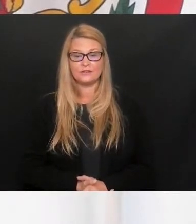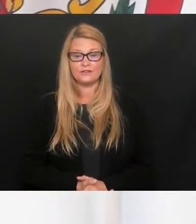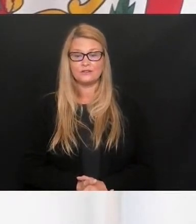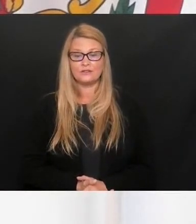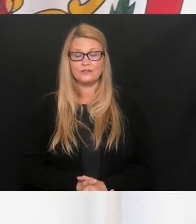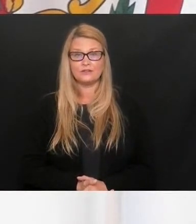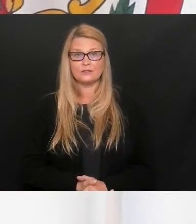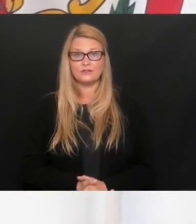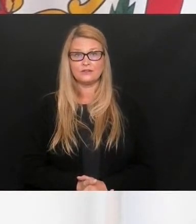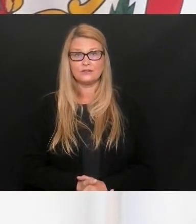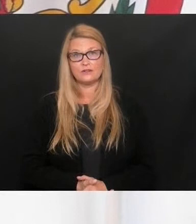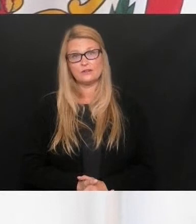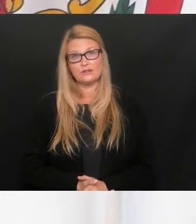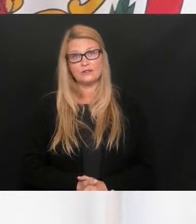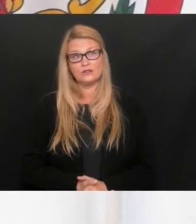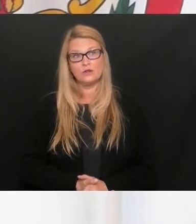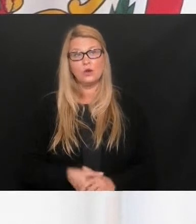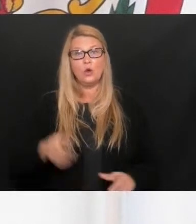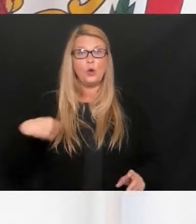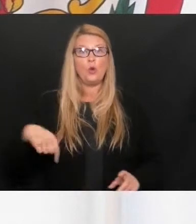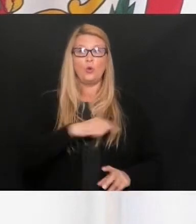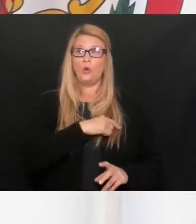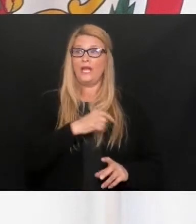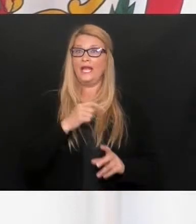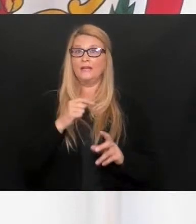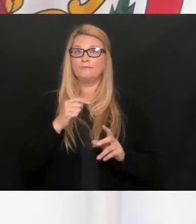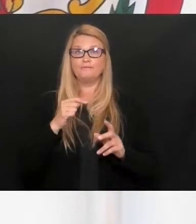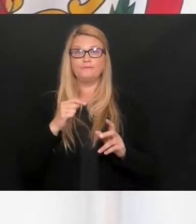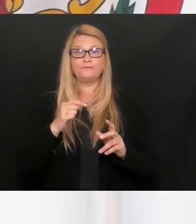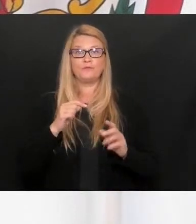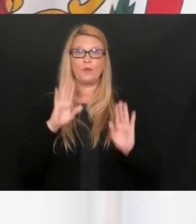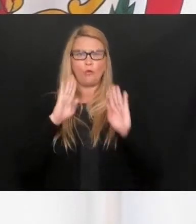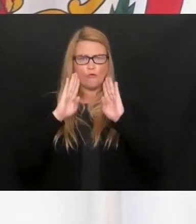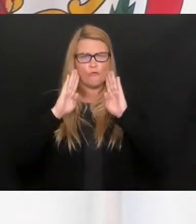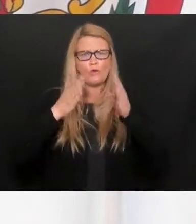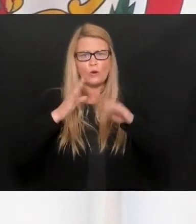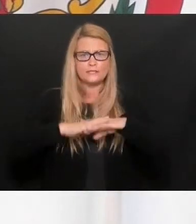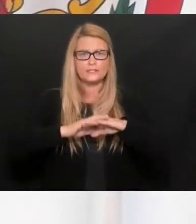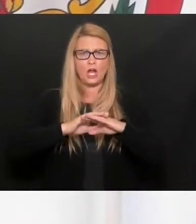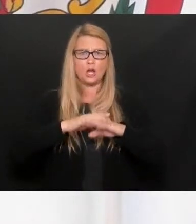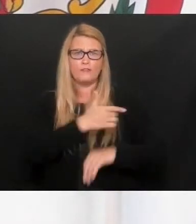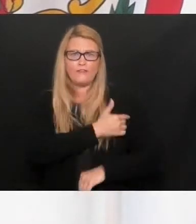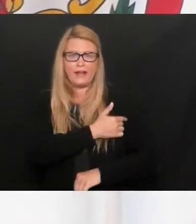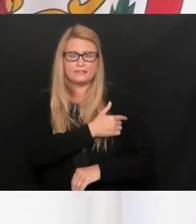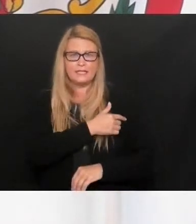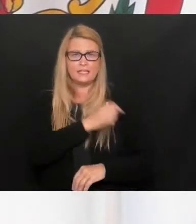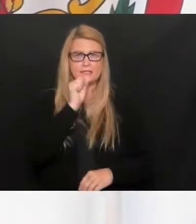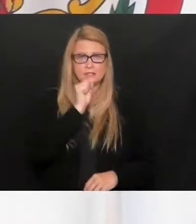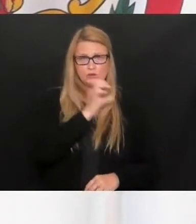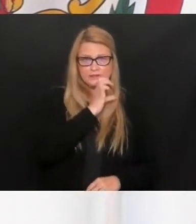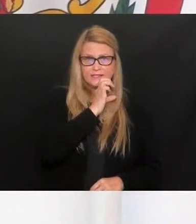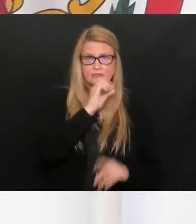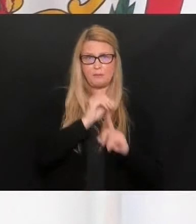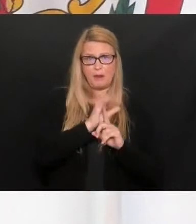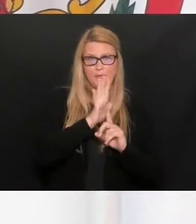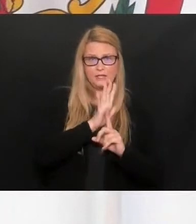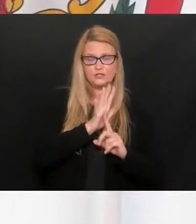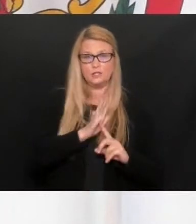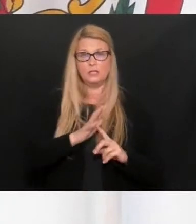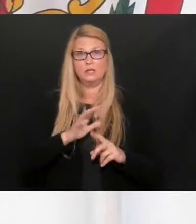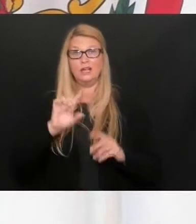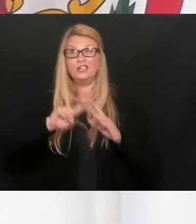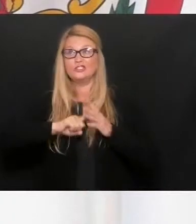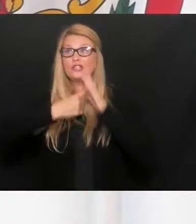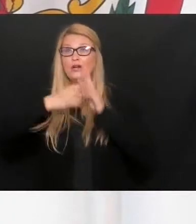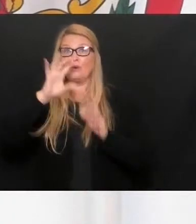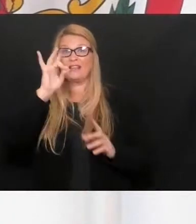vaccinating our folks that were the elderly. Started with 80 and drifted on down, but we now